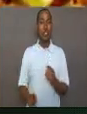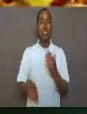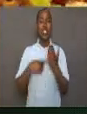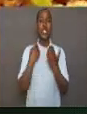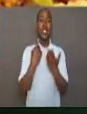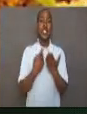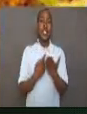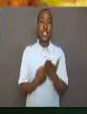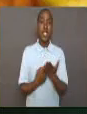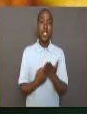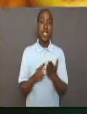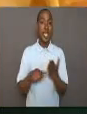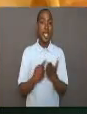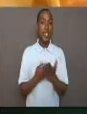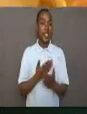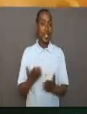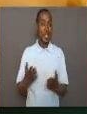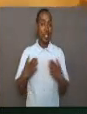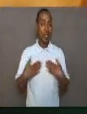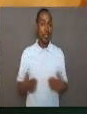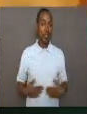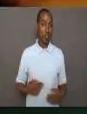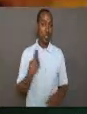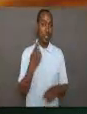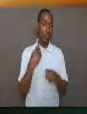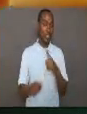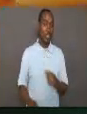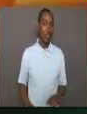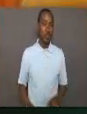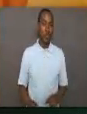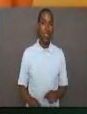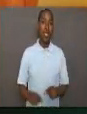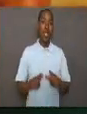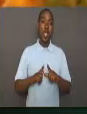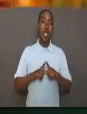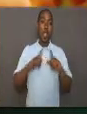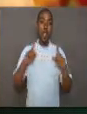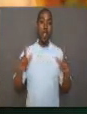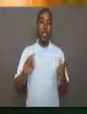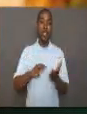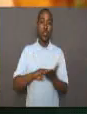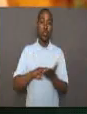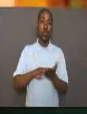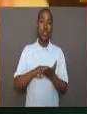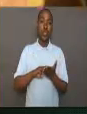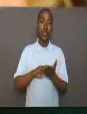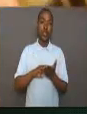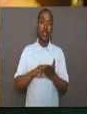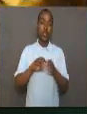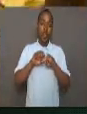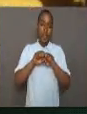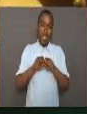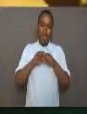they cannot be used by the body. The large molecules need to be